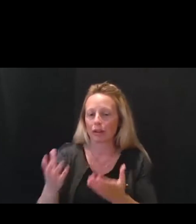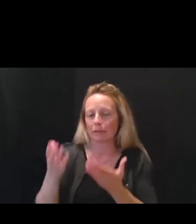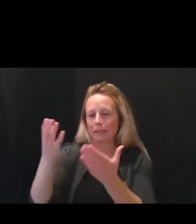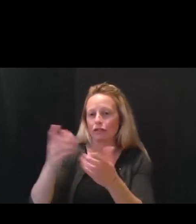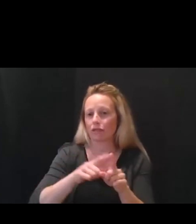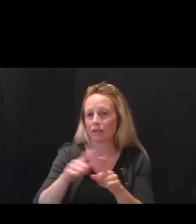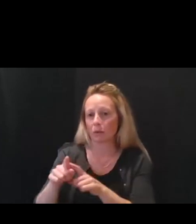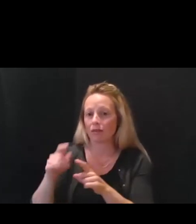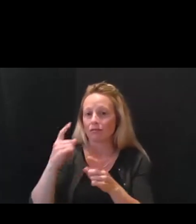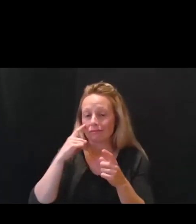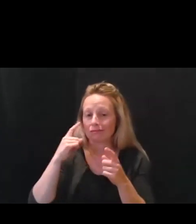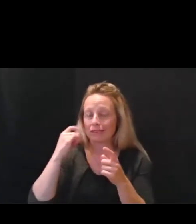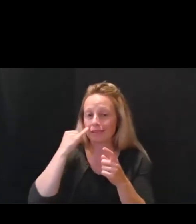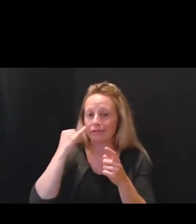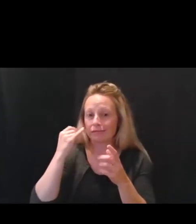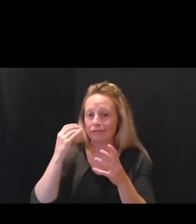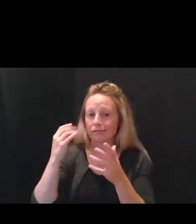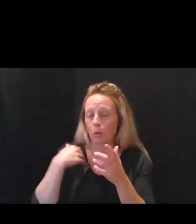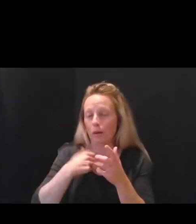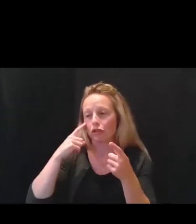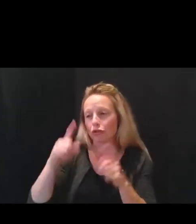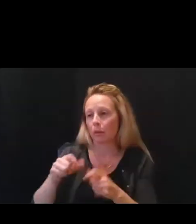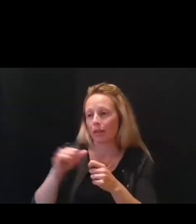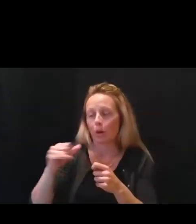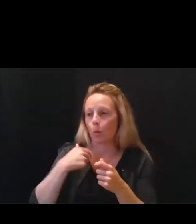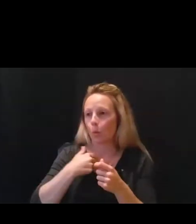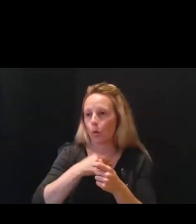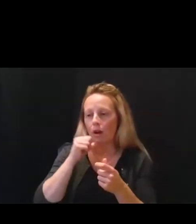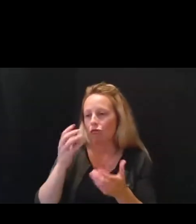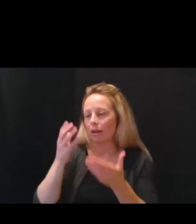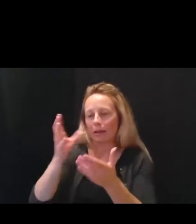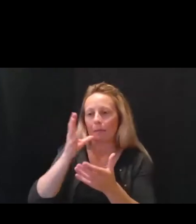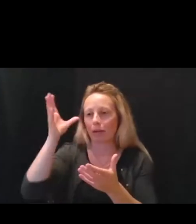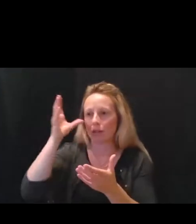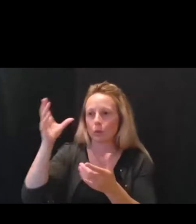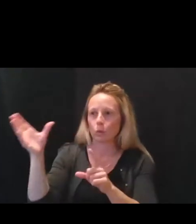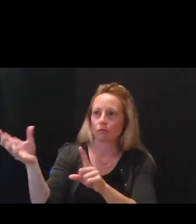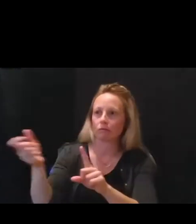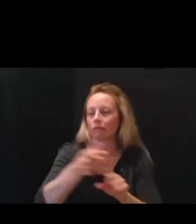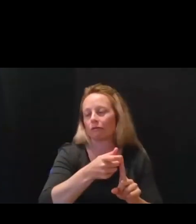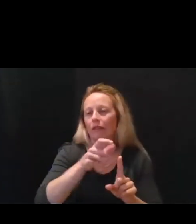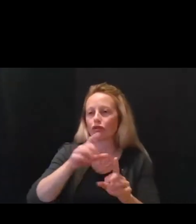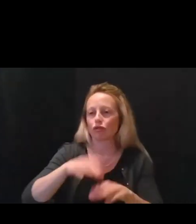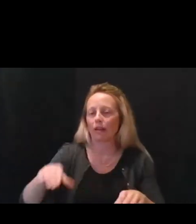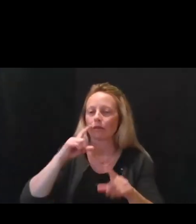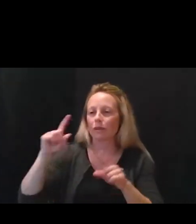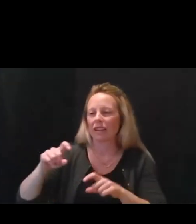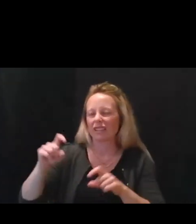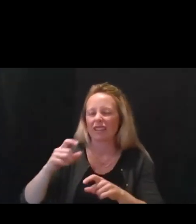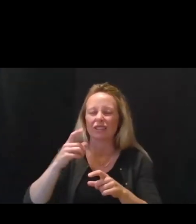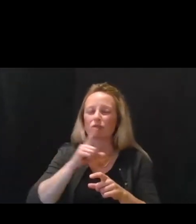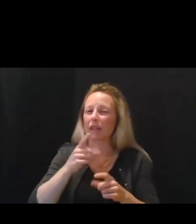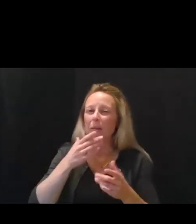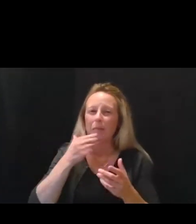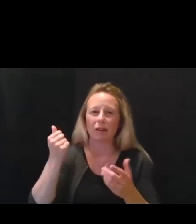with that. So we have been waiving our parents not to go for testing, or if they really want to, then it's better to wait for the full 5 to 7